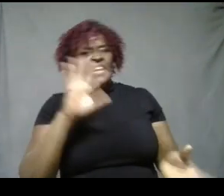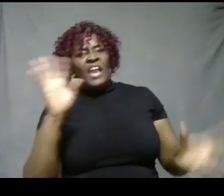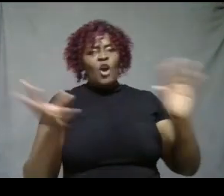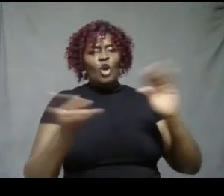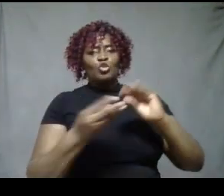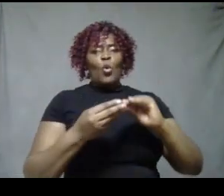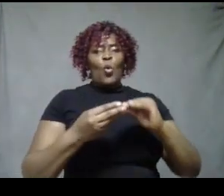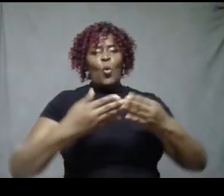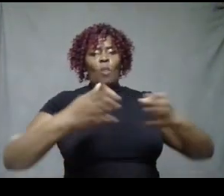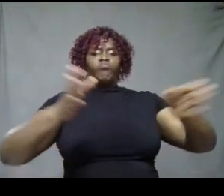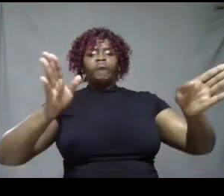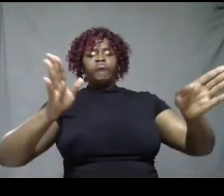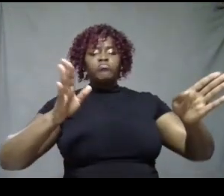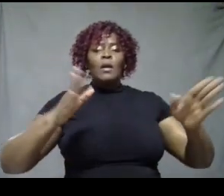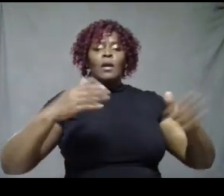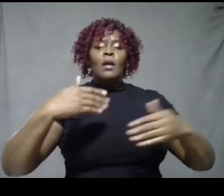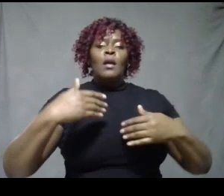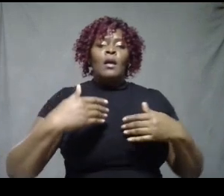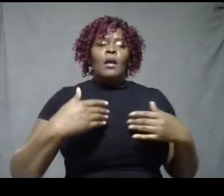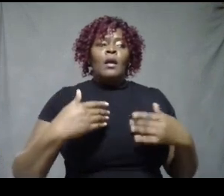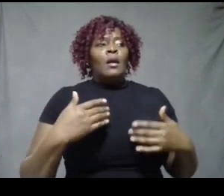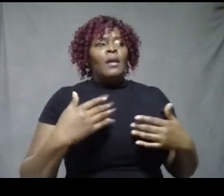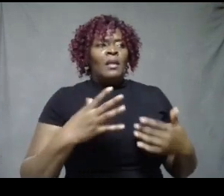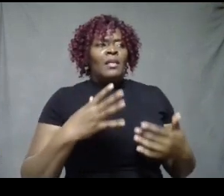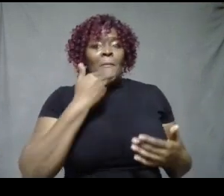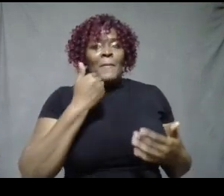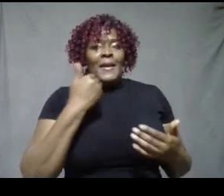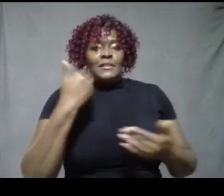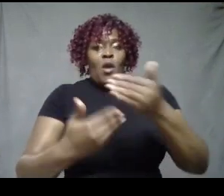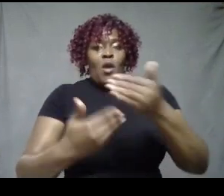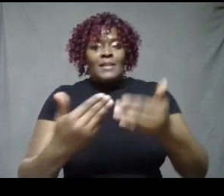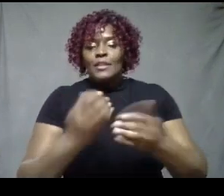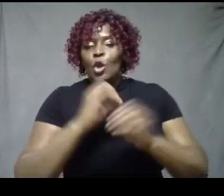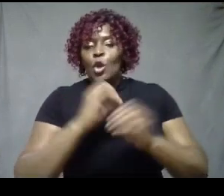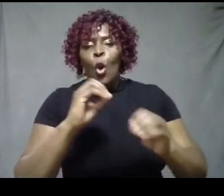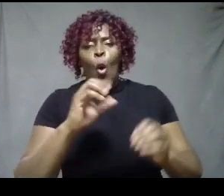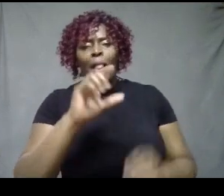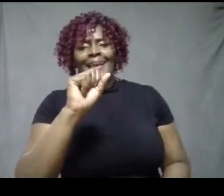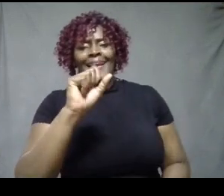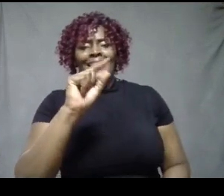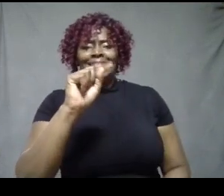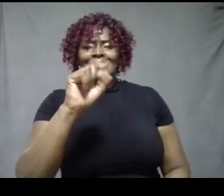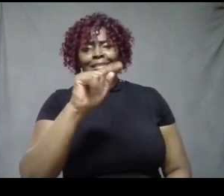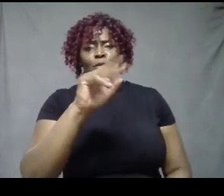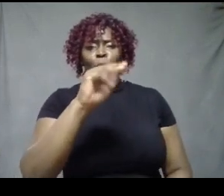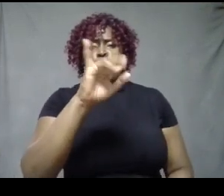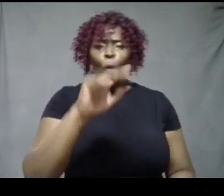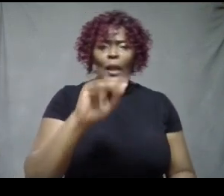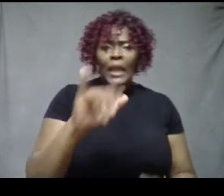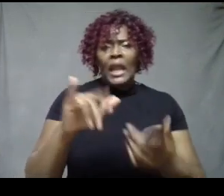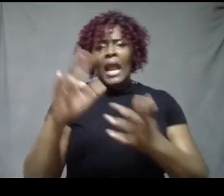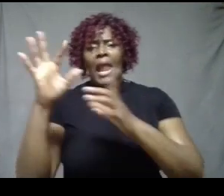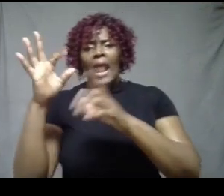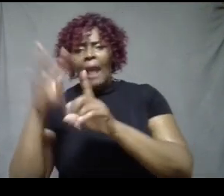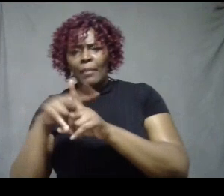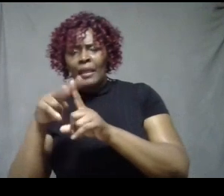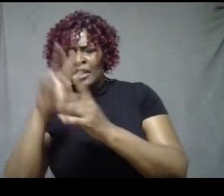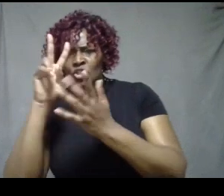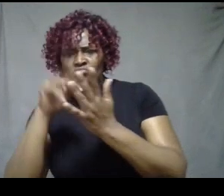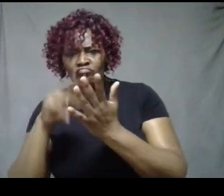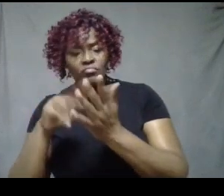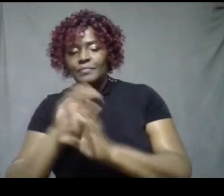best way to proceed, then you're not taking any testimony or evidence, you're not prejudging any applications. Correct. So that's fine. All right. Sounds